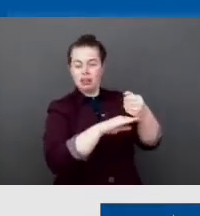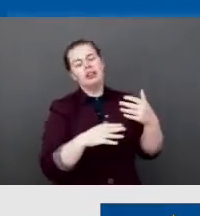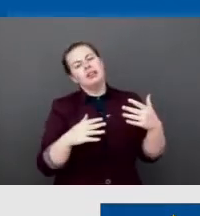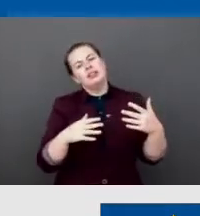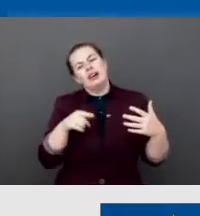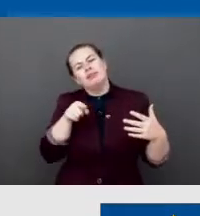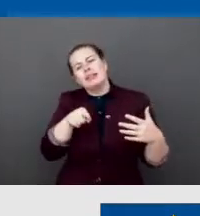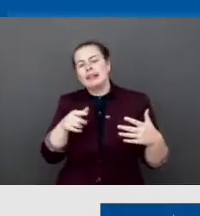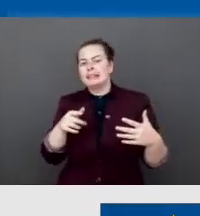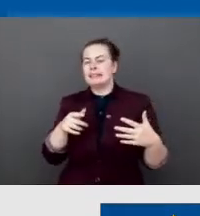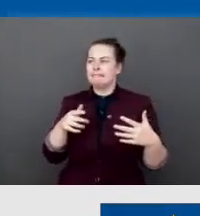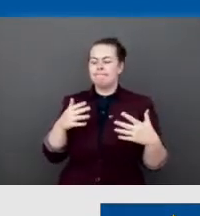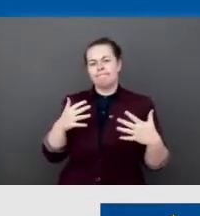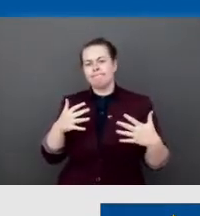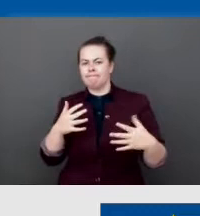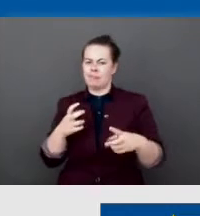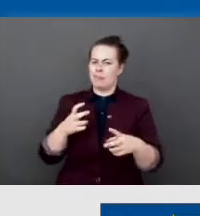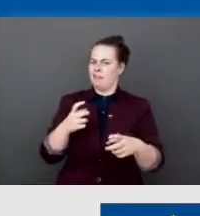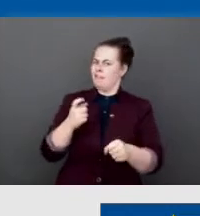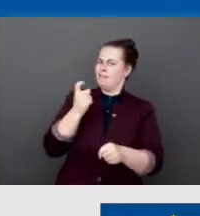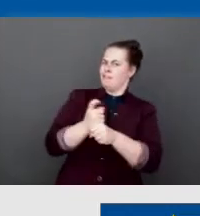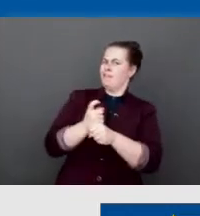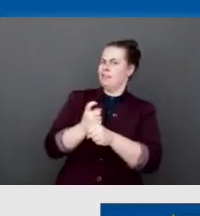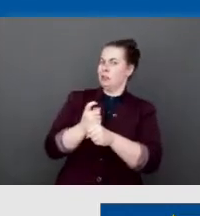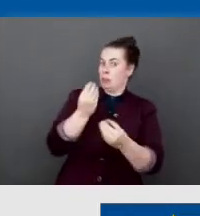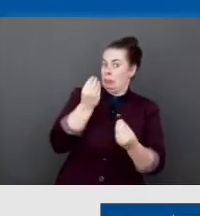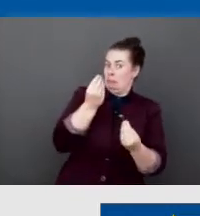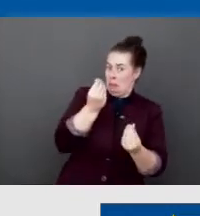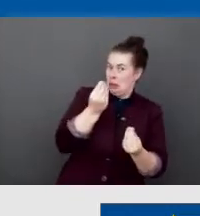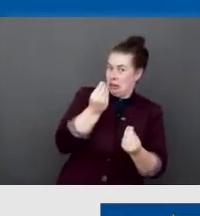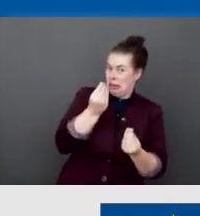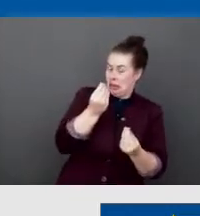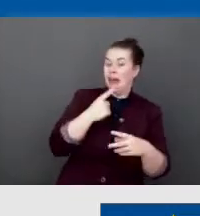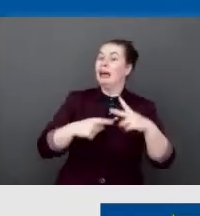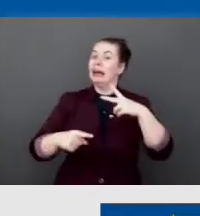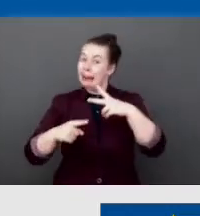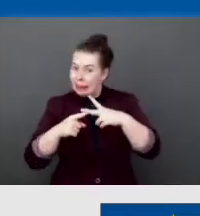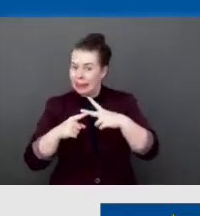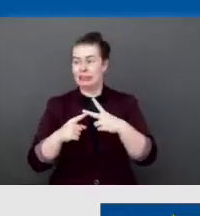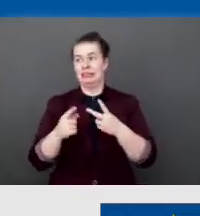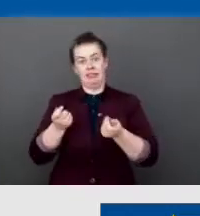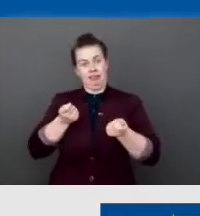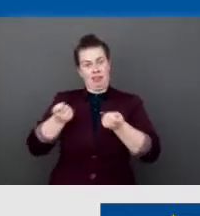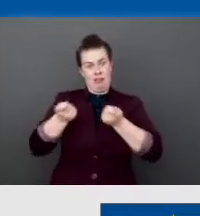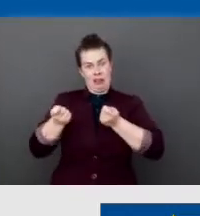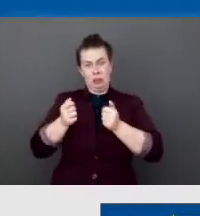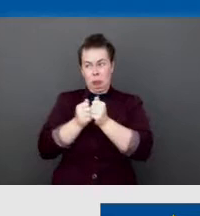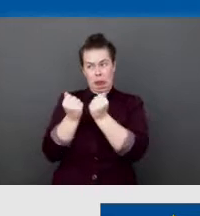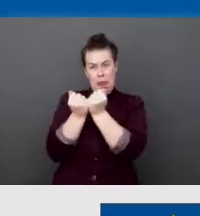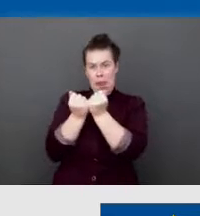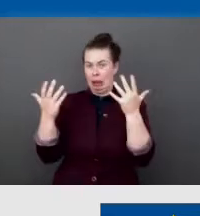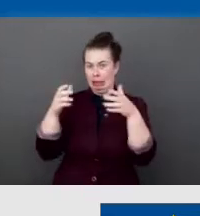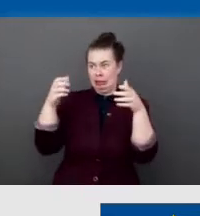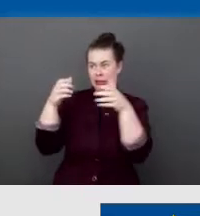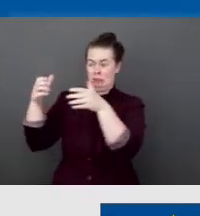instance. And that's particularly challenging as it relates back to finance, but also governance is much more difficult to do with multiple